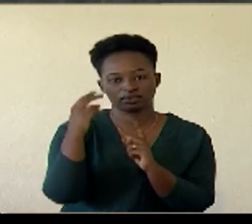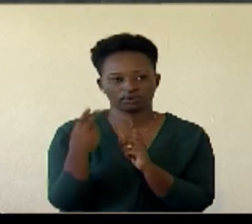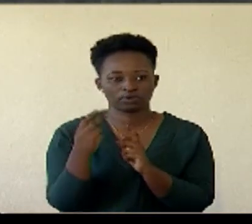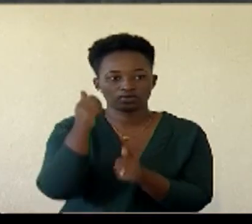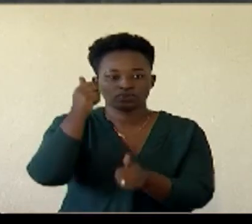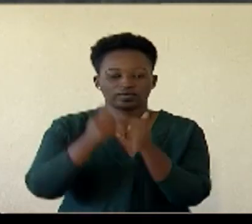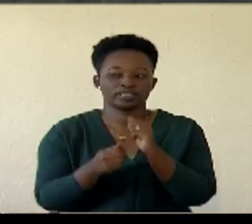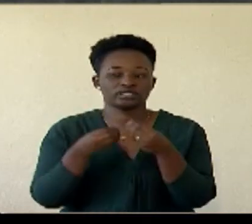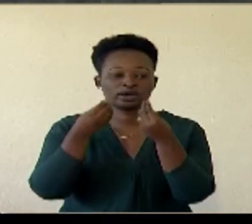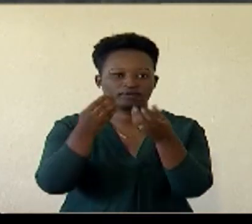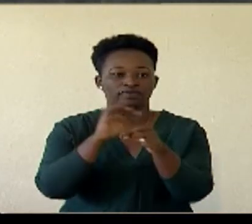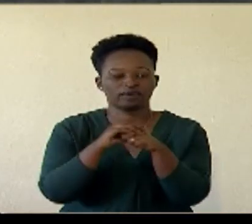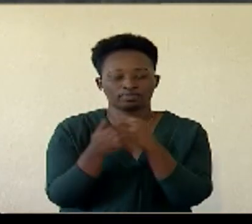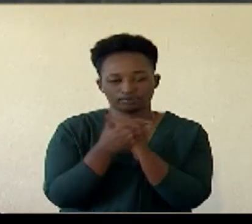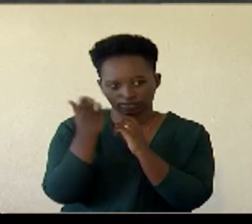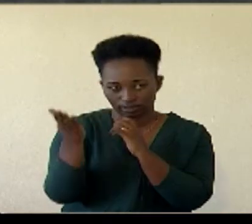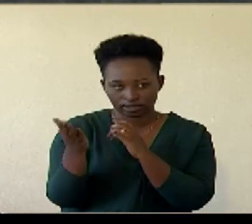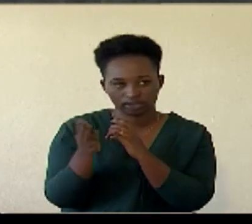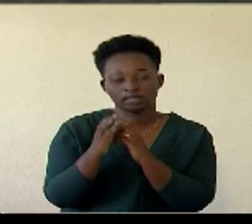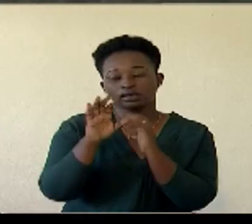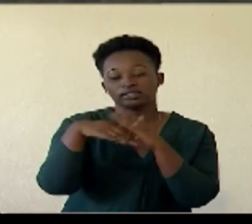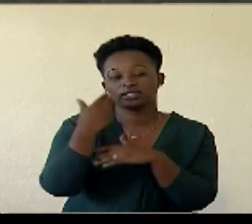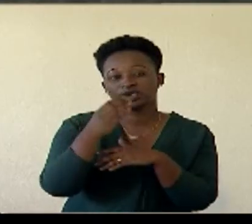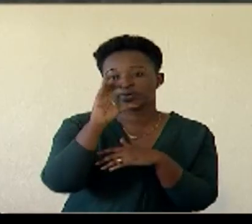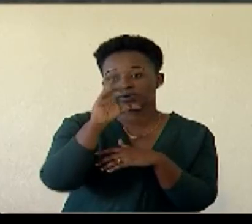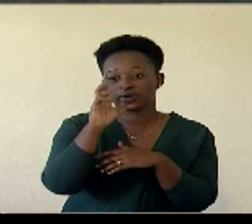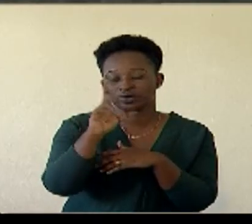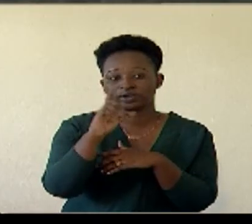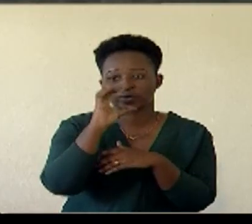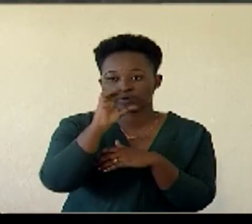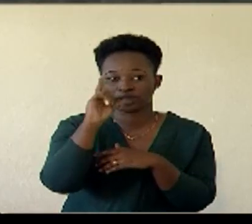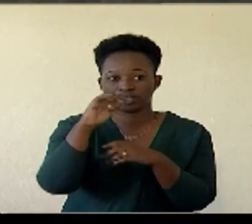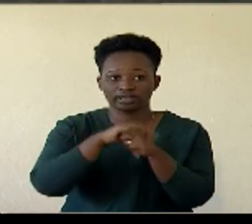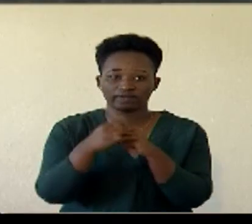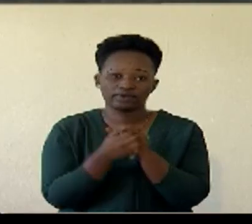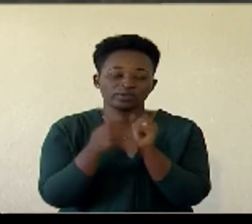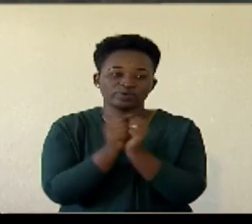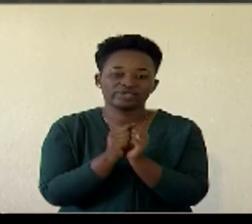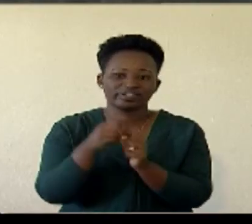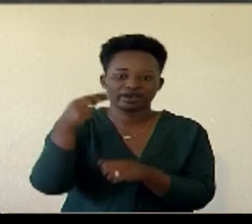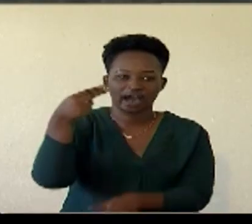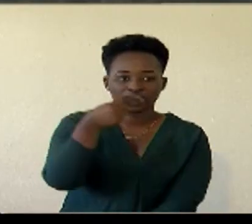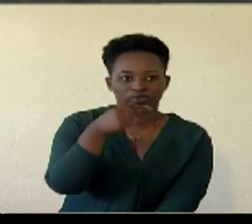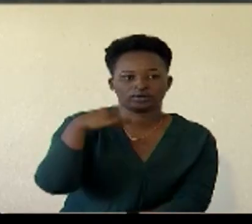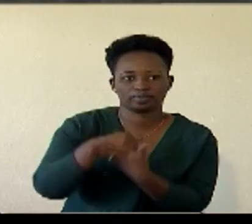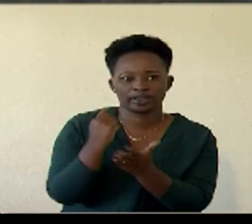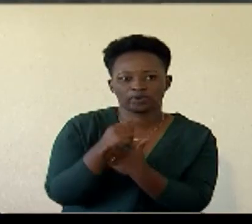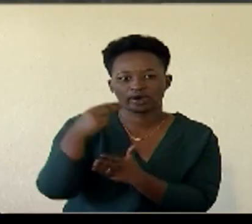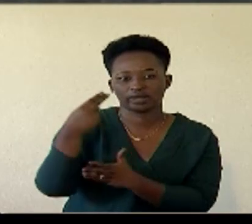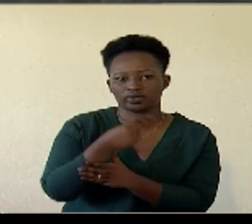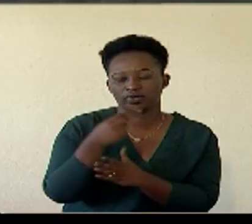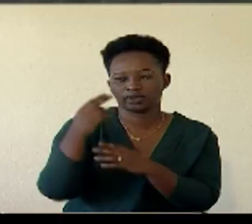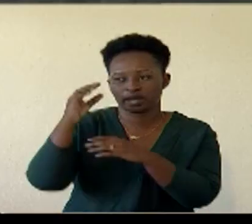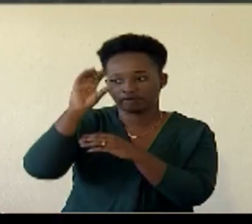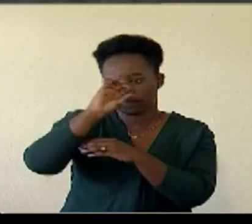has been formed. The chlorine that has been formed there with the hydrogen, because this hydrogen has been